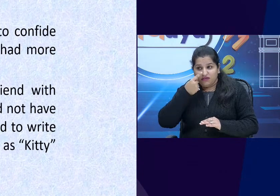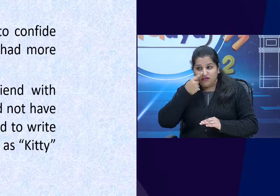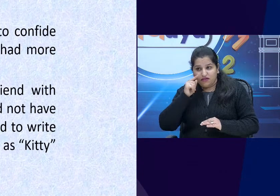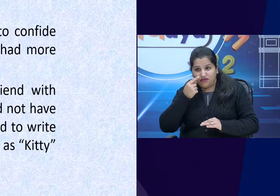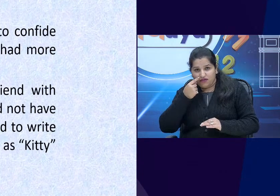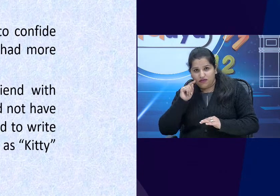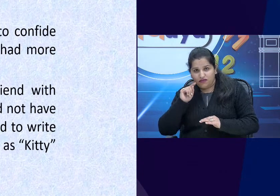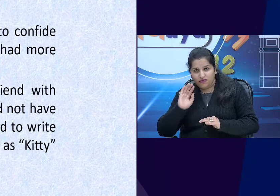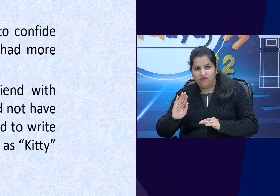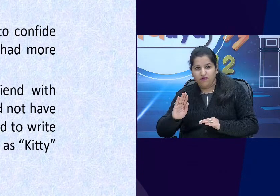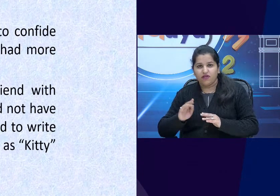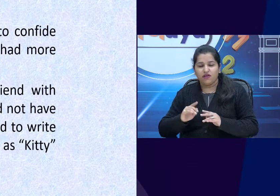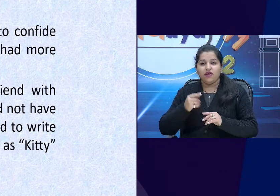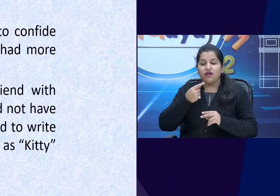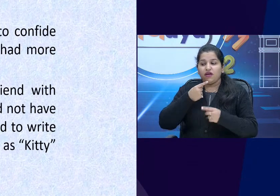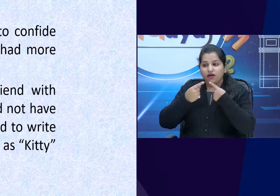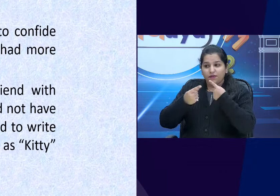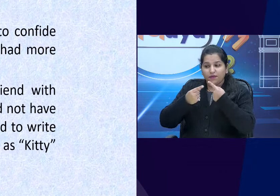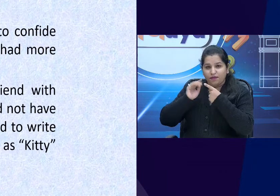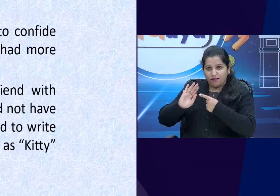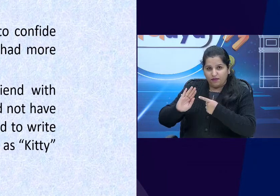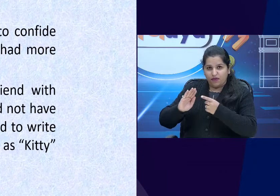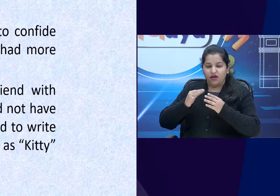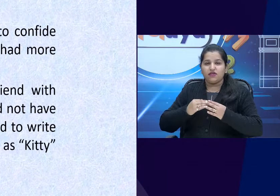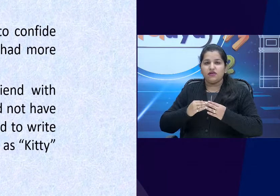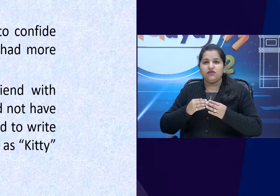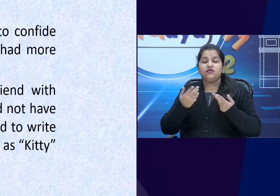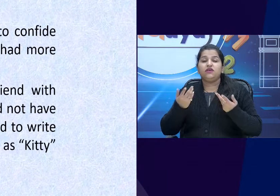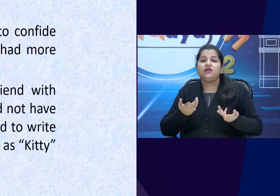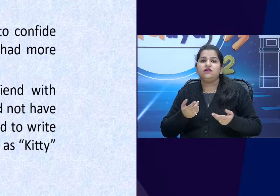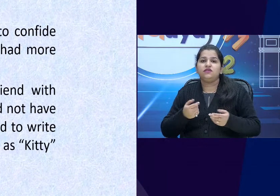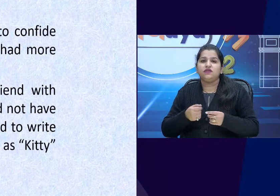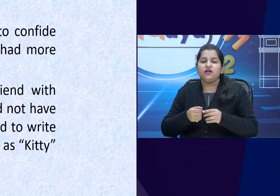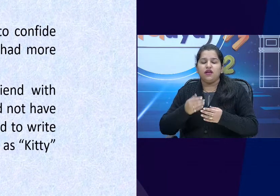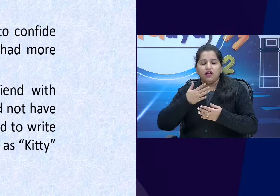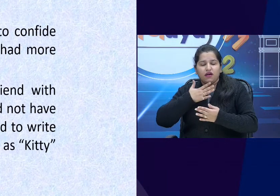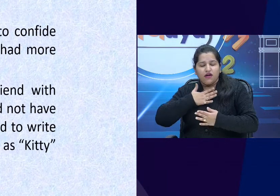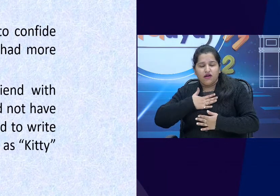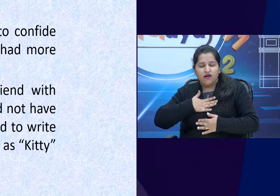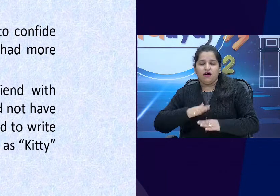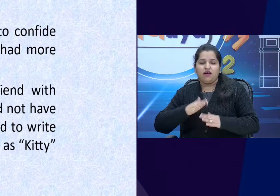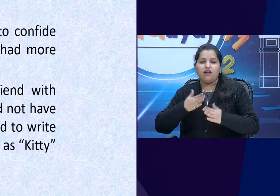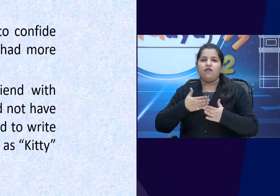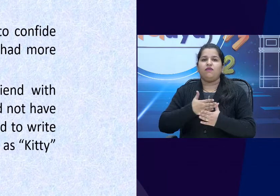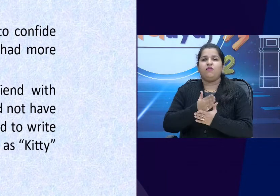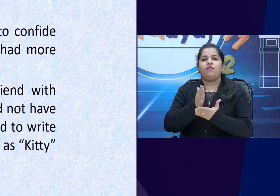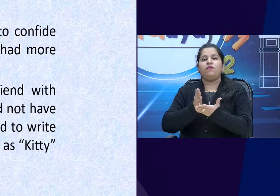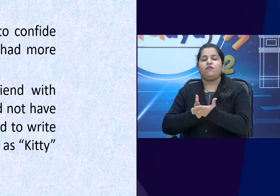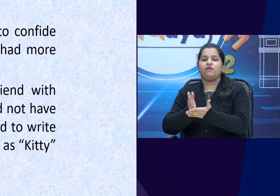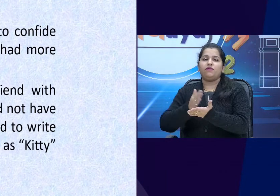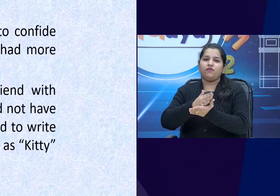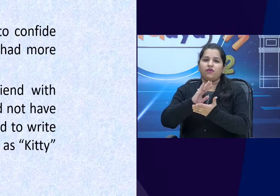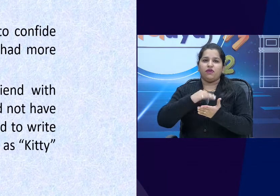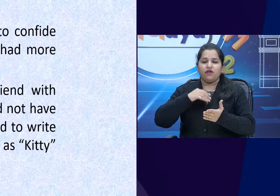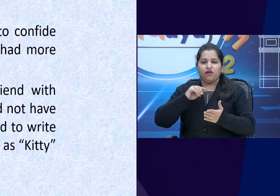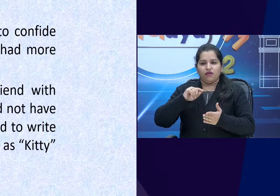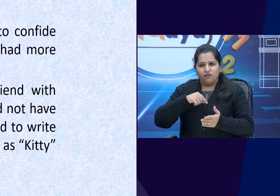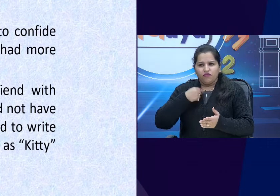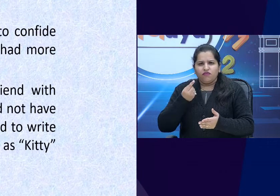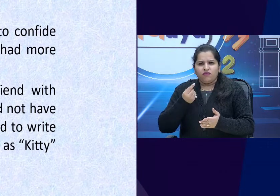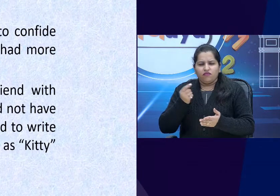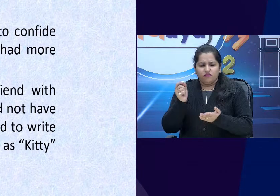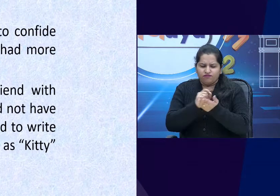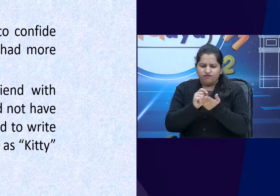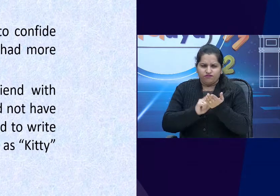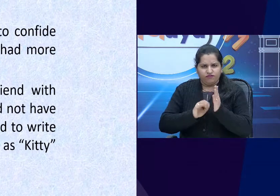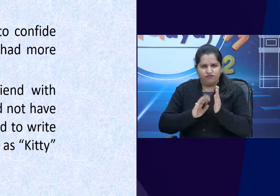you should speak to them in a very calm way. They are old. So once I write that, that will not